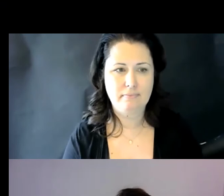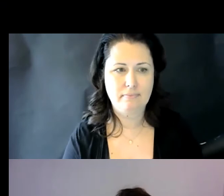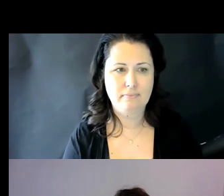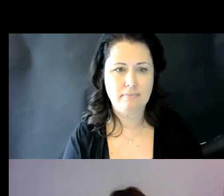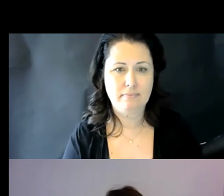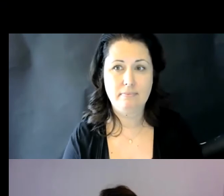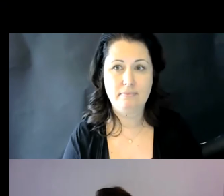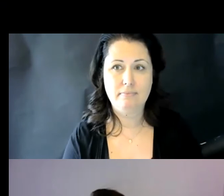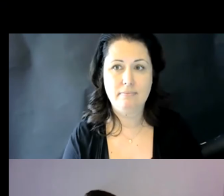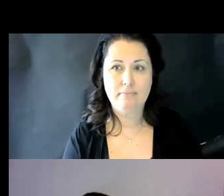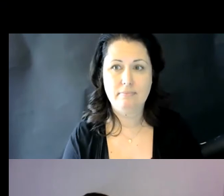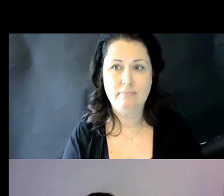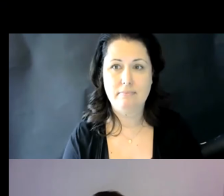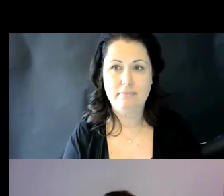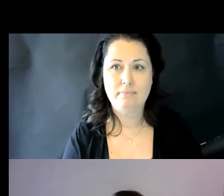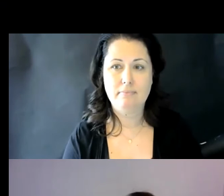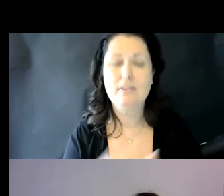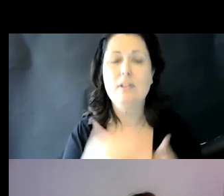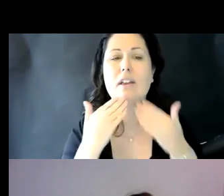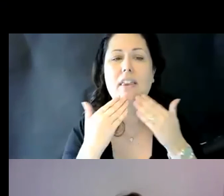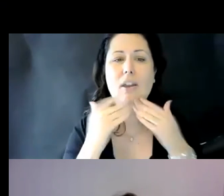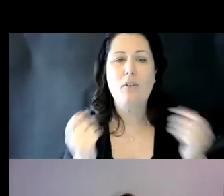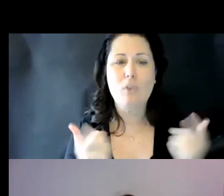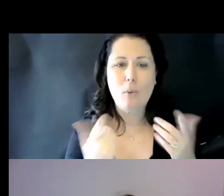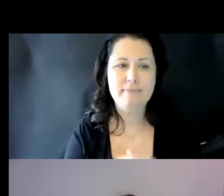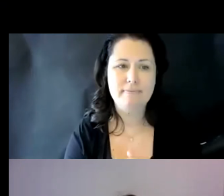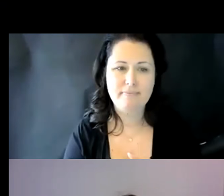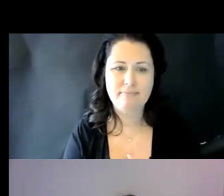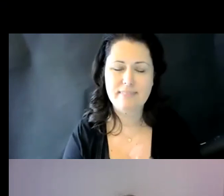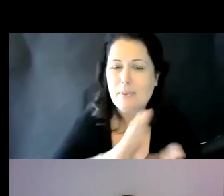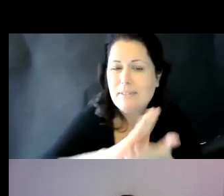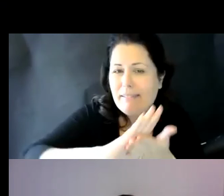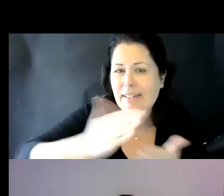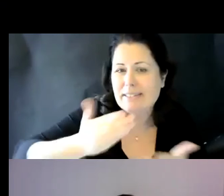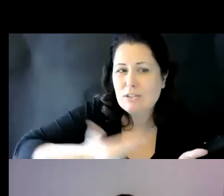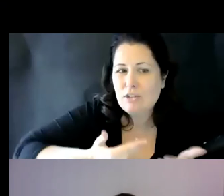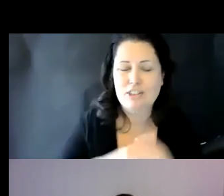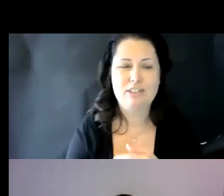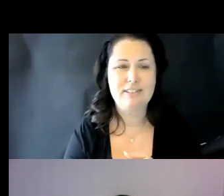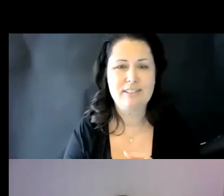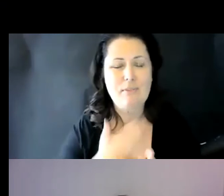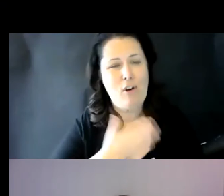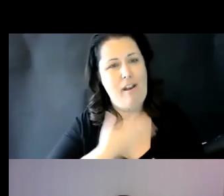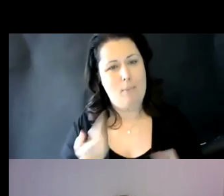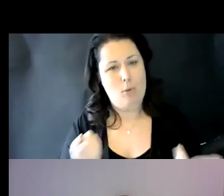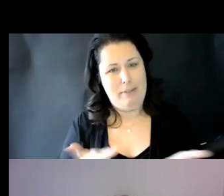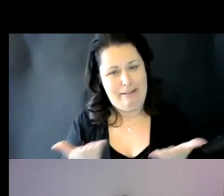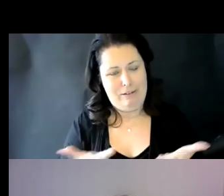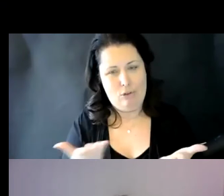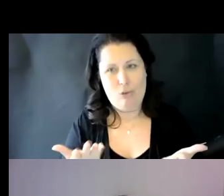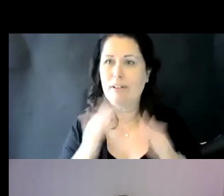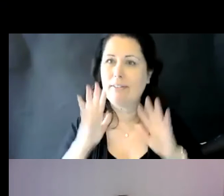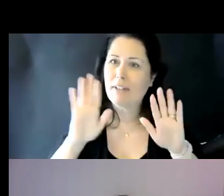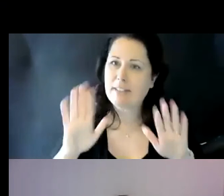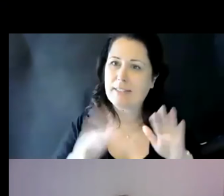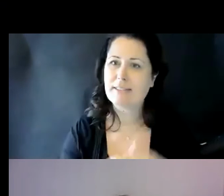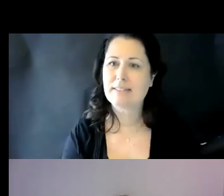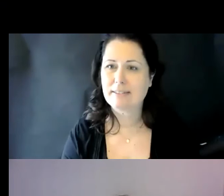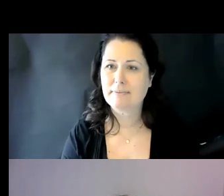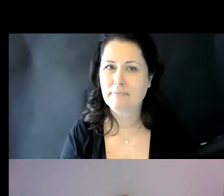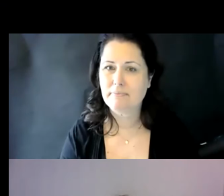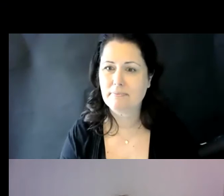Looks like we're ready. Thank you, everyone. That's such a nice introduction, and I'm so pleased to be here. That's fantastic.